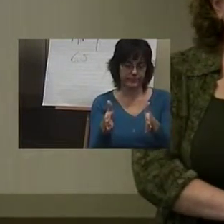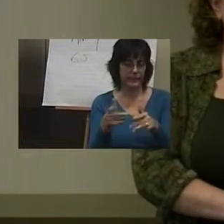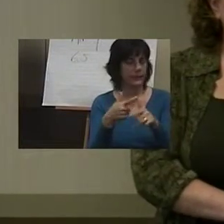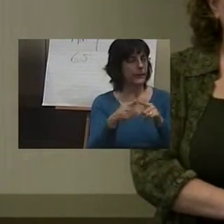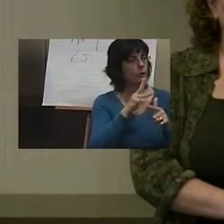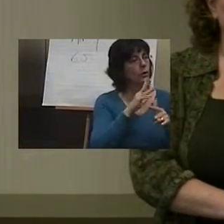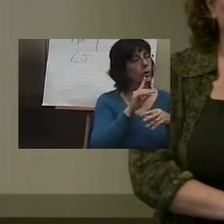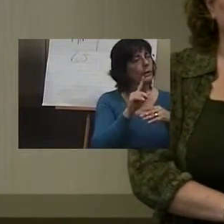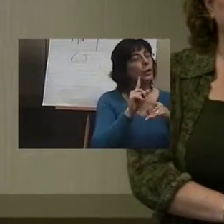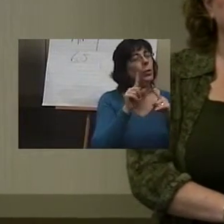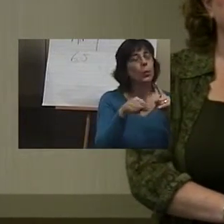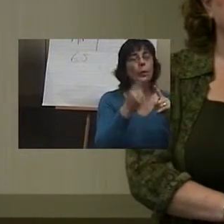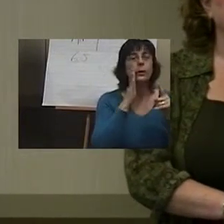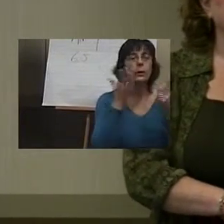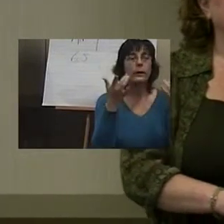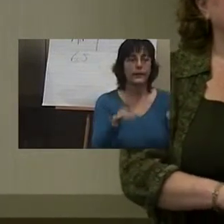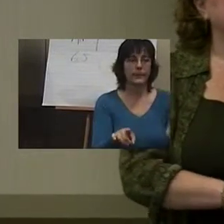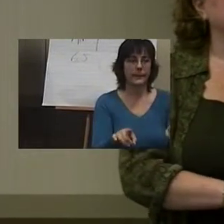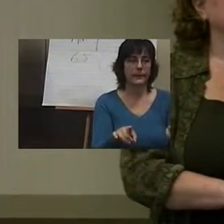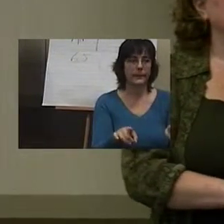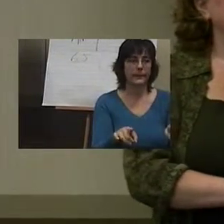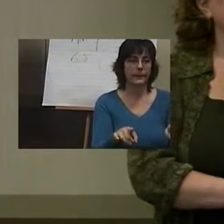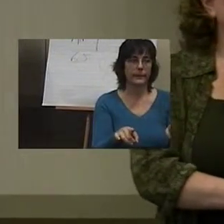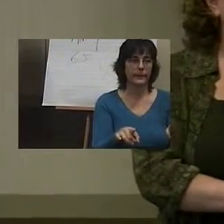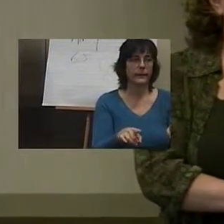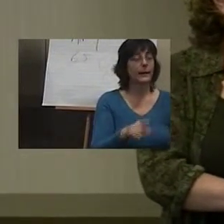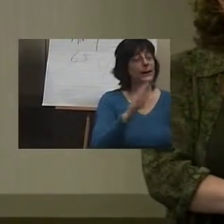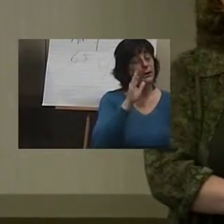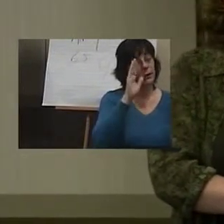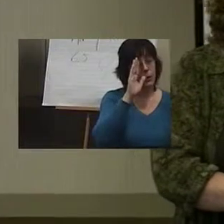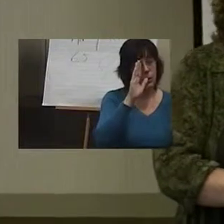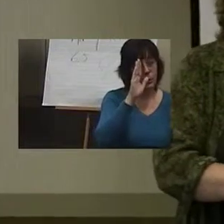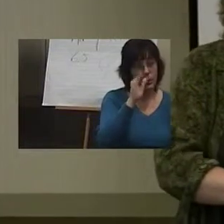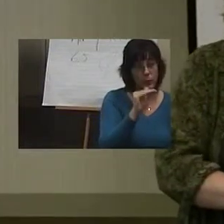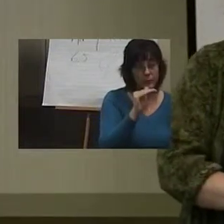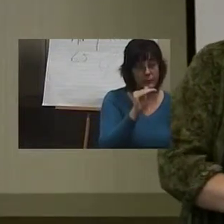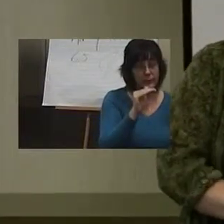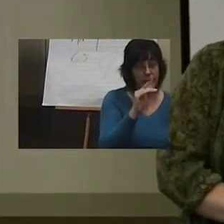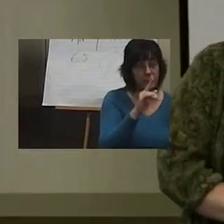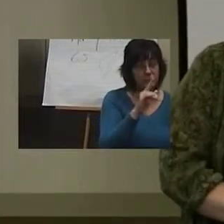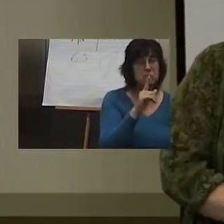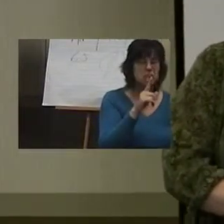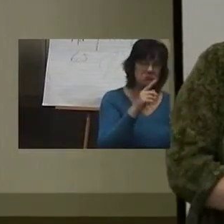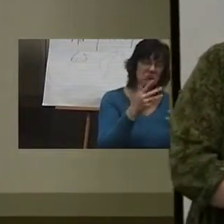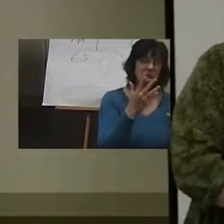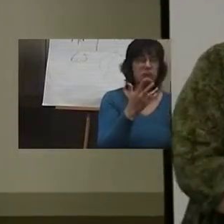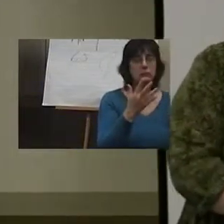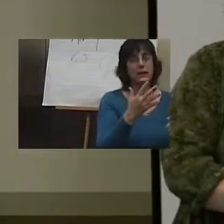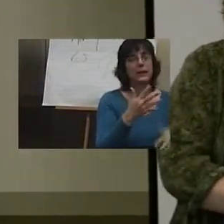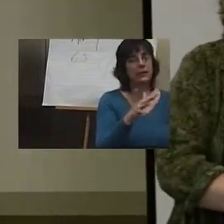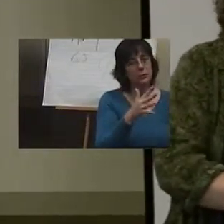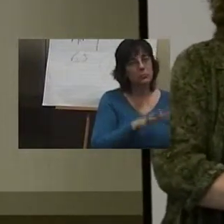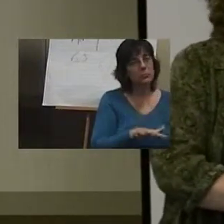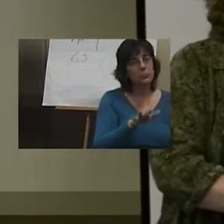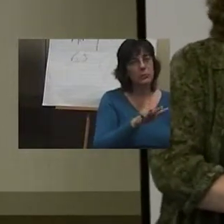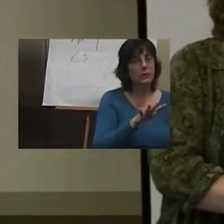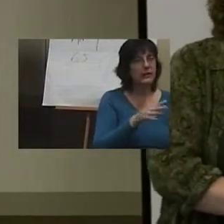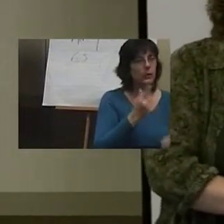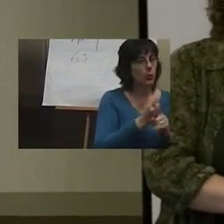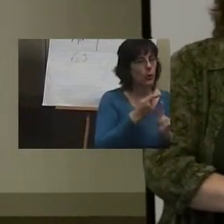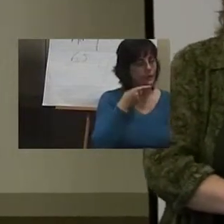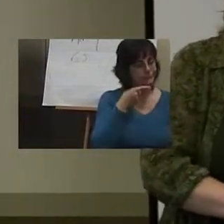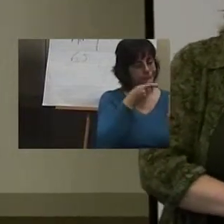talking about when it will occur, and hopefully you're pretty on target about what are the